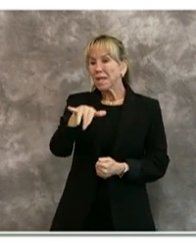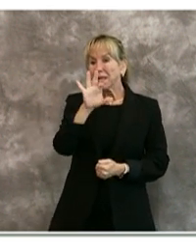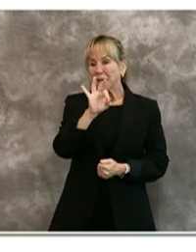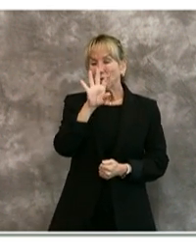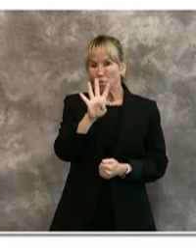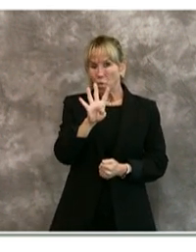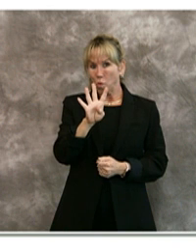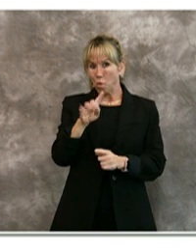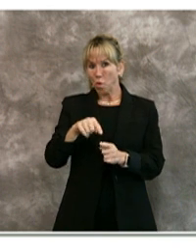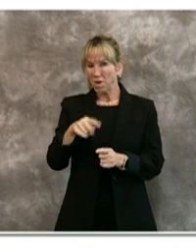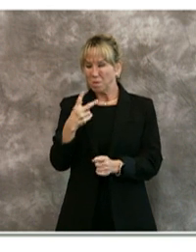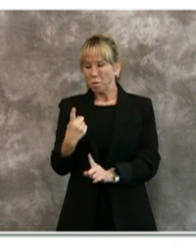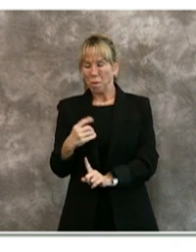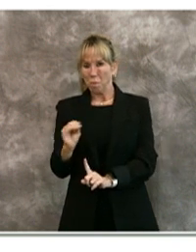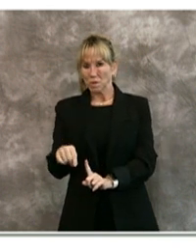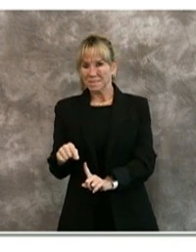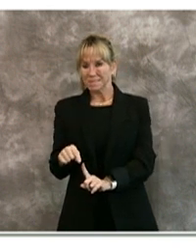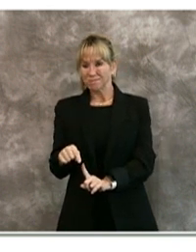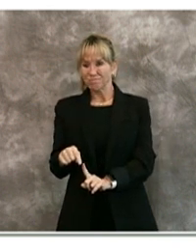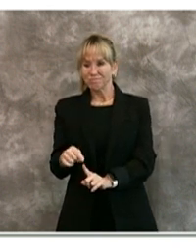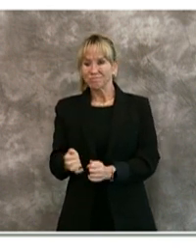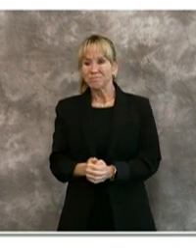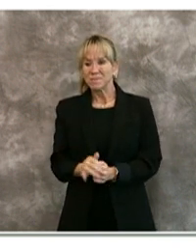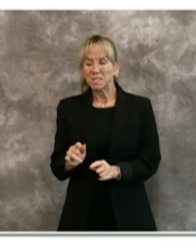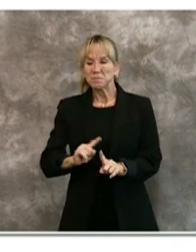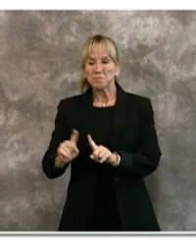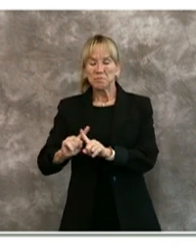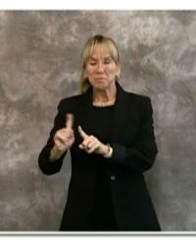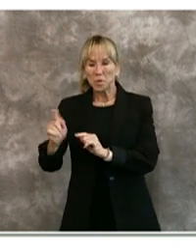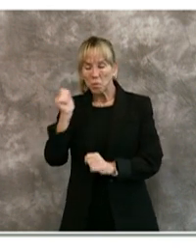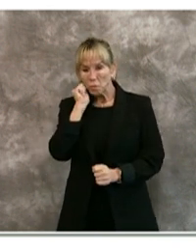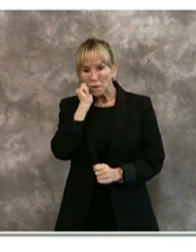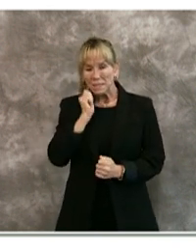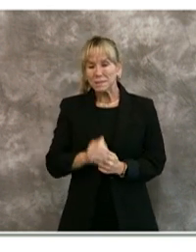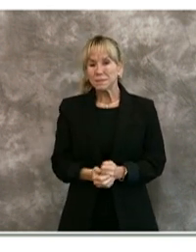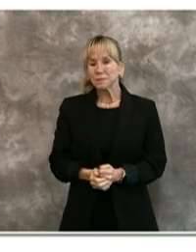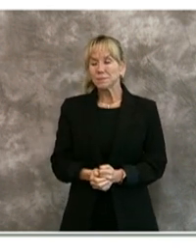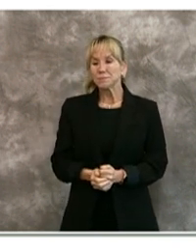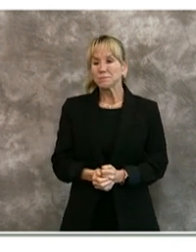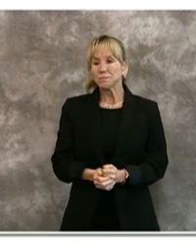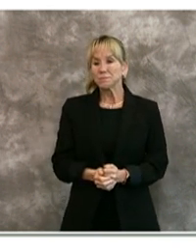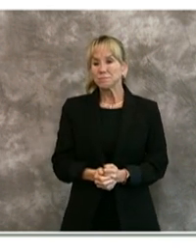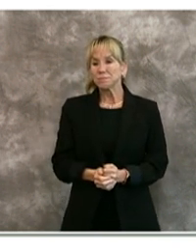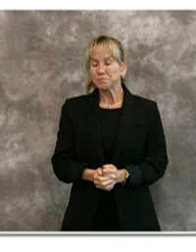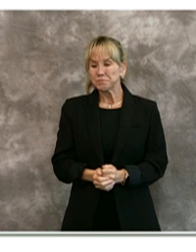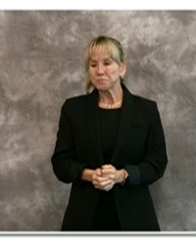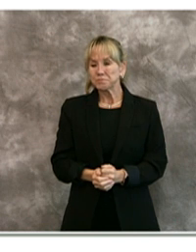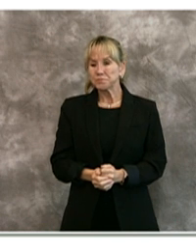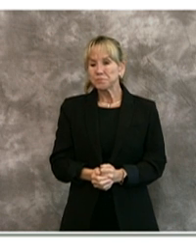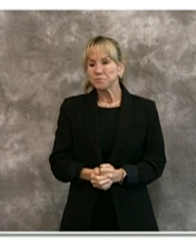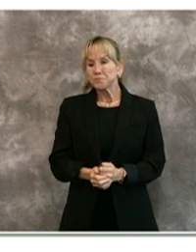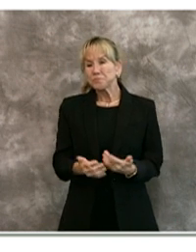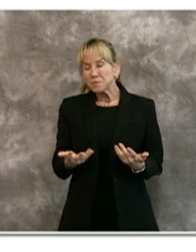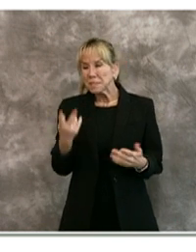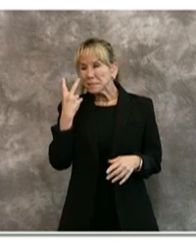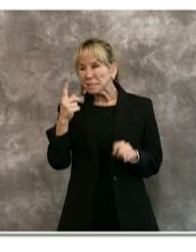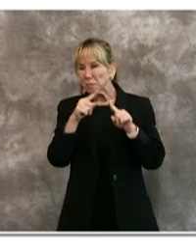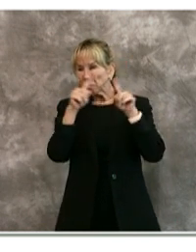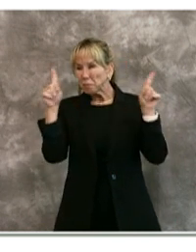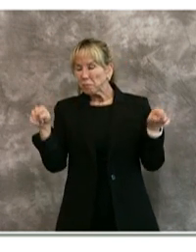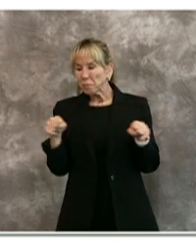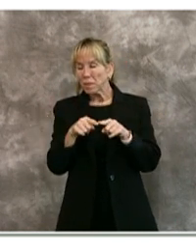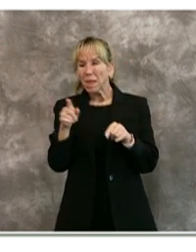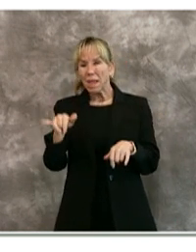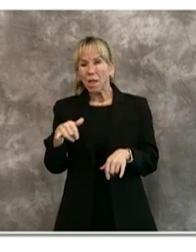or approximately 1%, are of multiple races. 1% is or